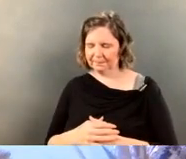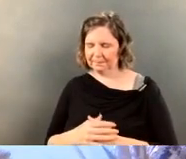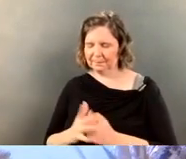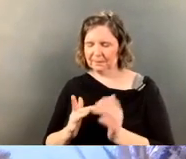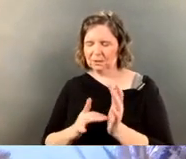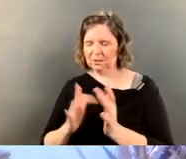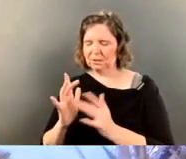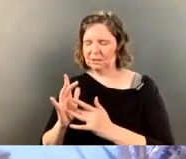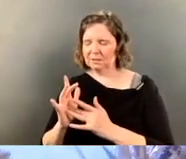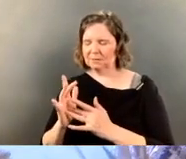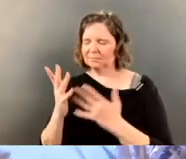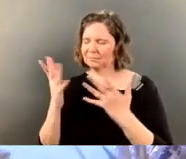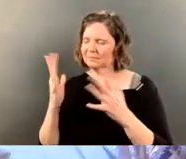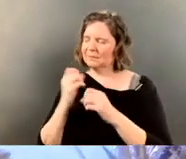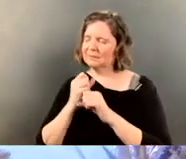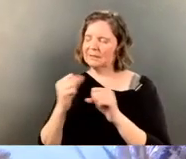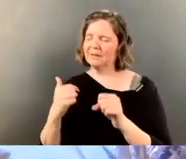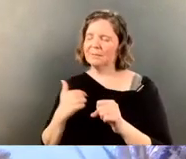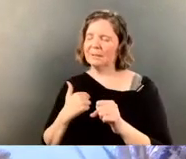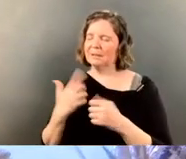Jesus, save me.